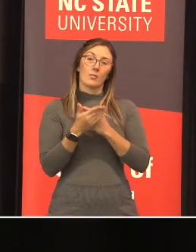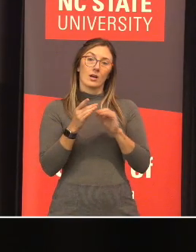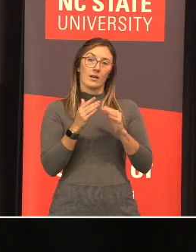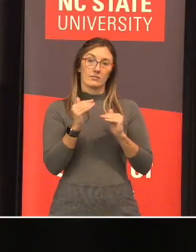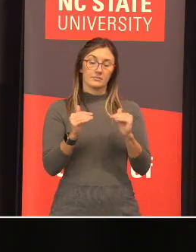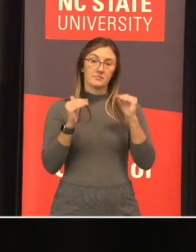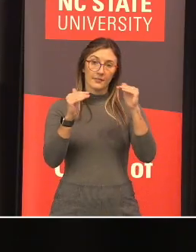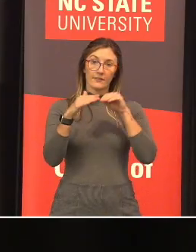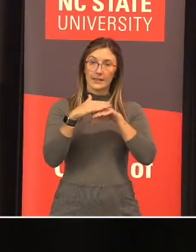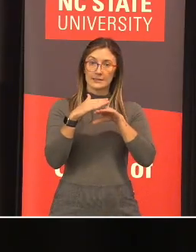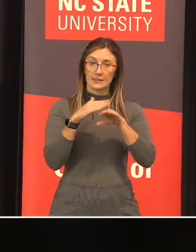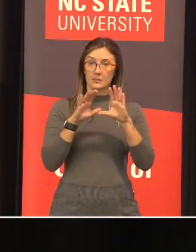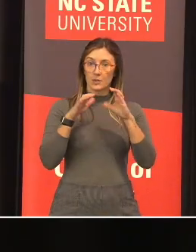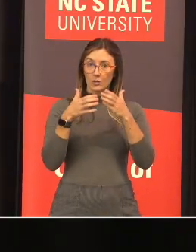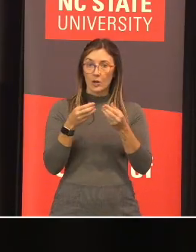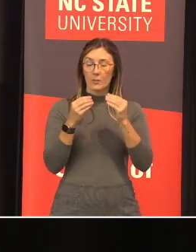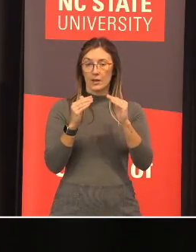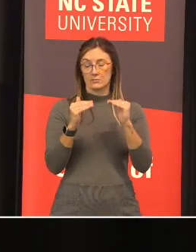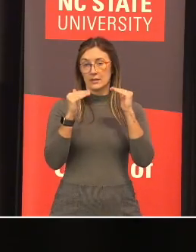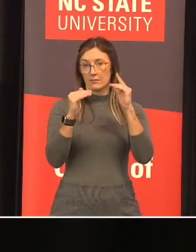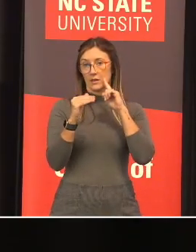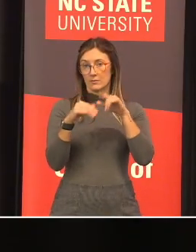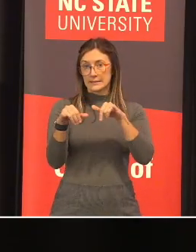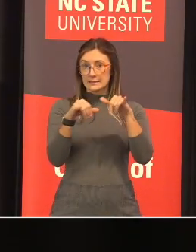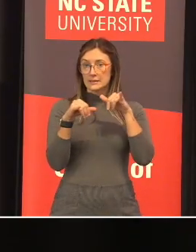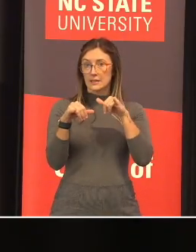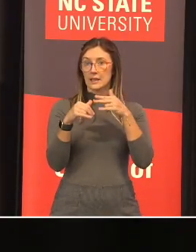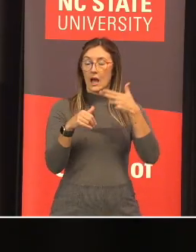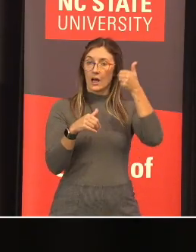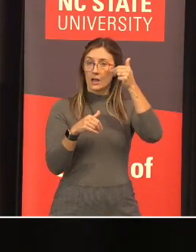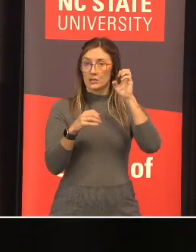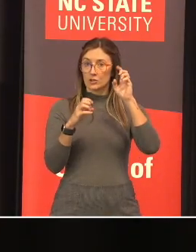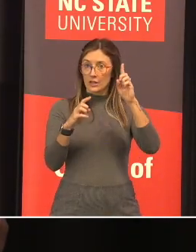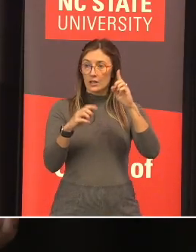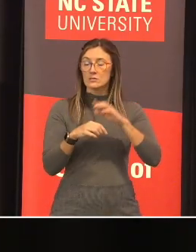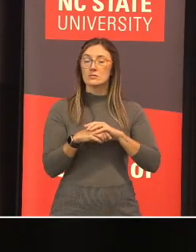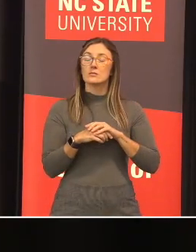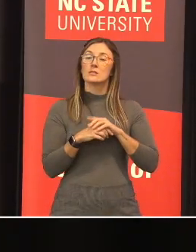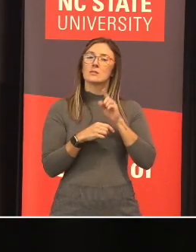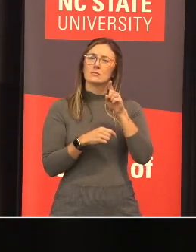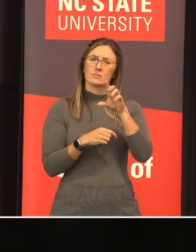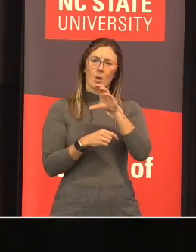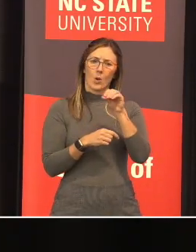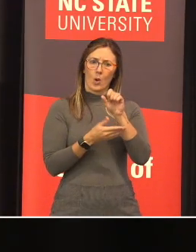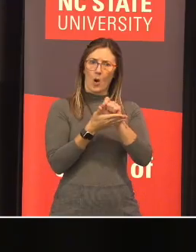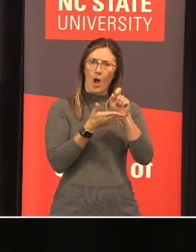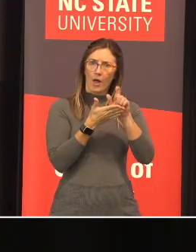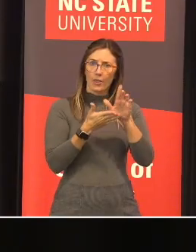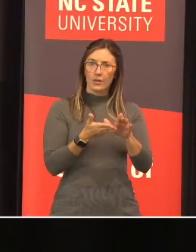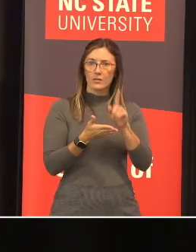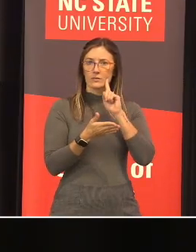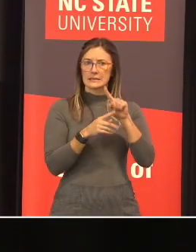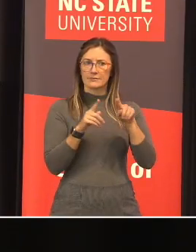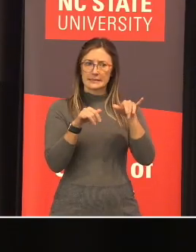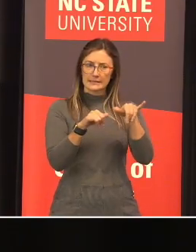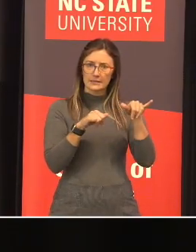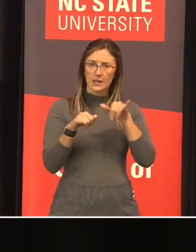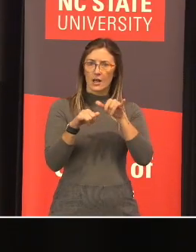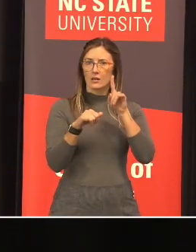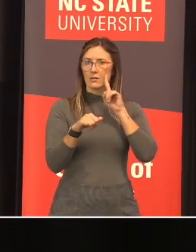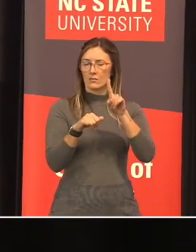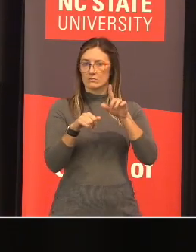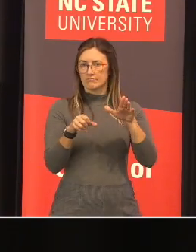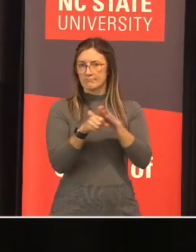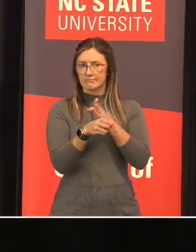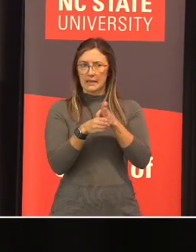for Advancement of Standards in Higher Education, CAS. She's co-authored and updated policies and standards for the entire field of higher education,